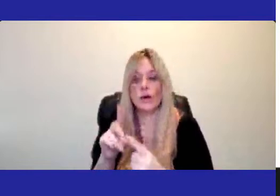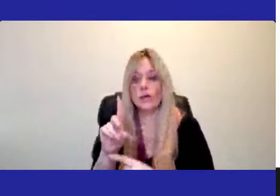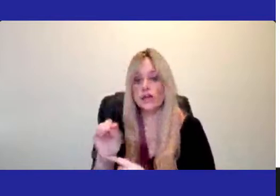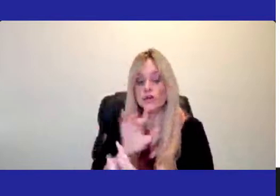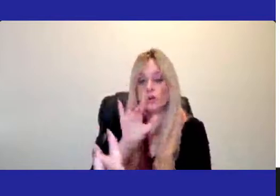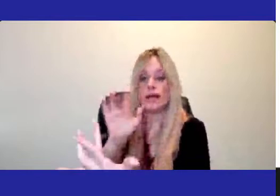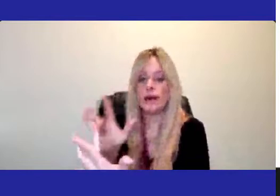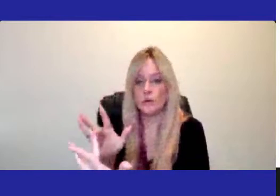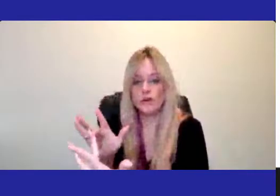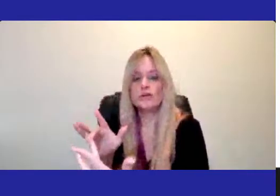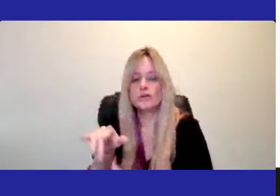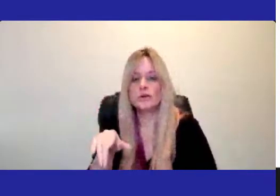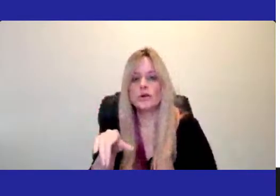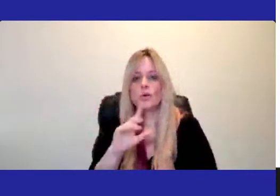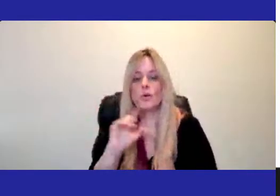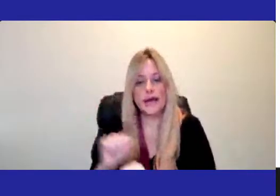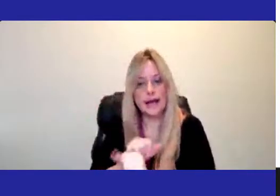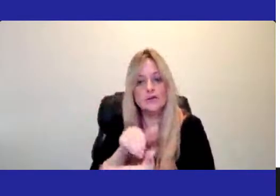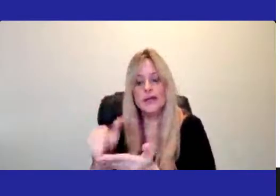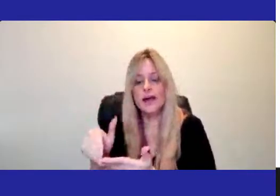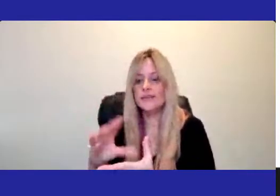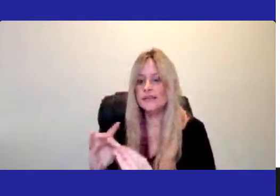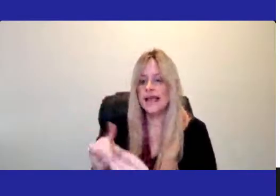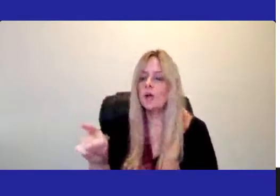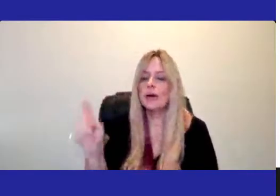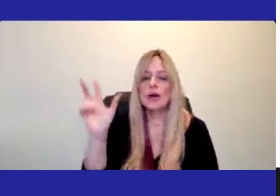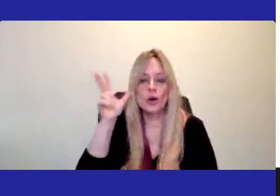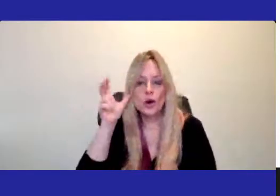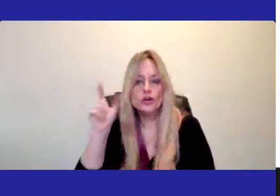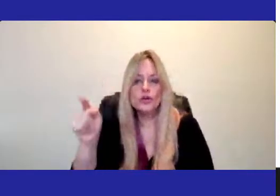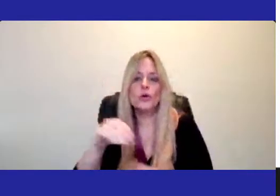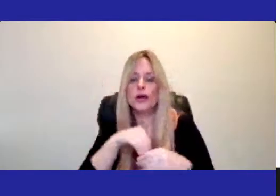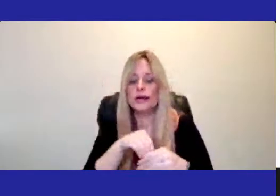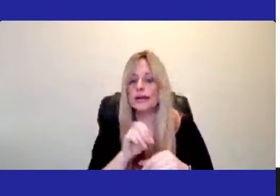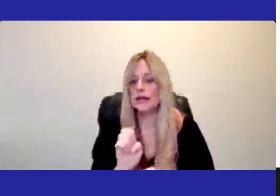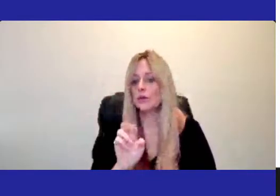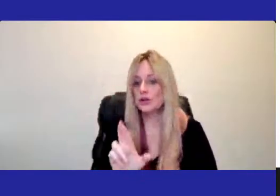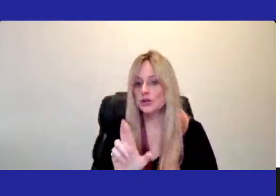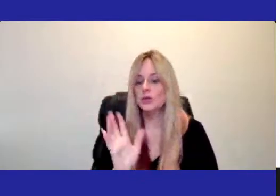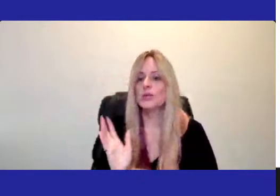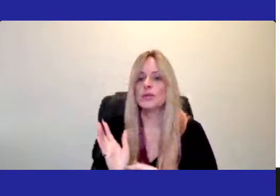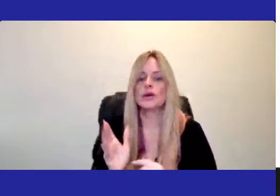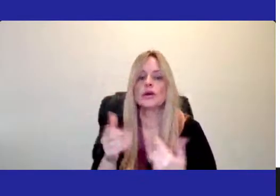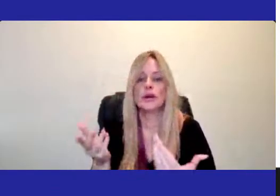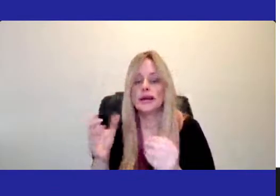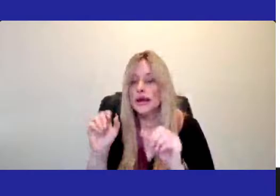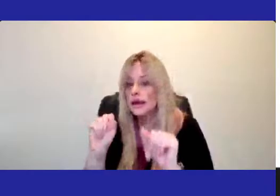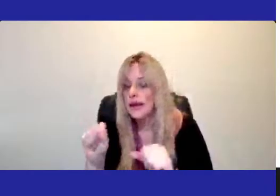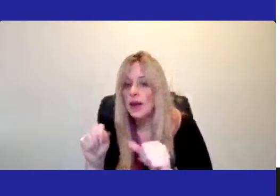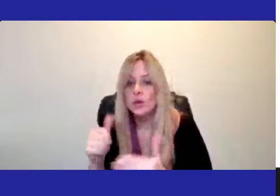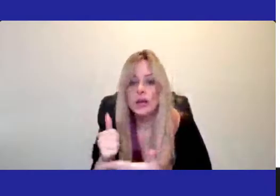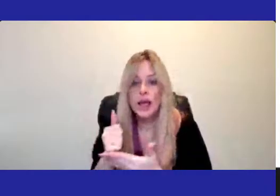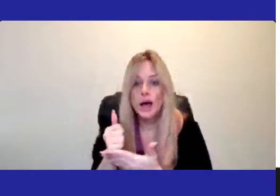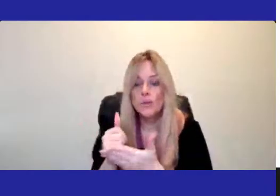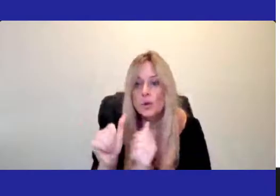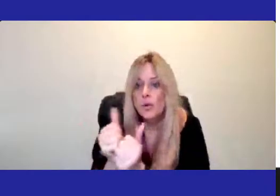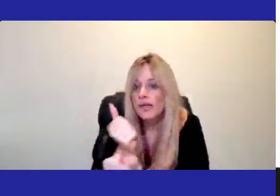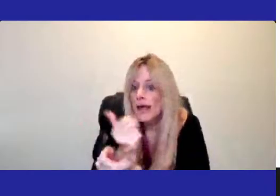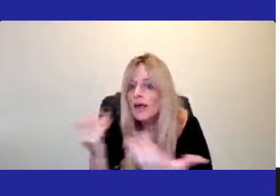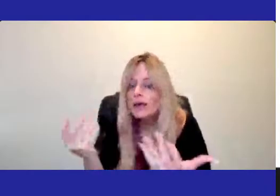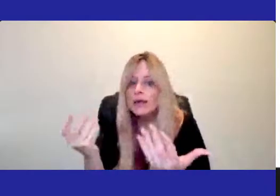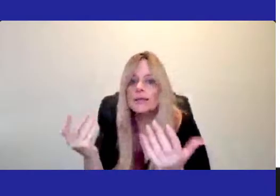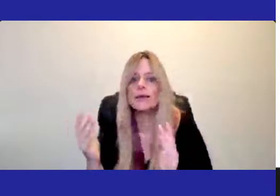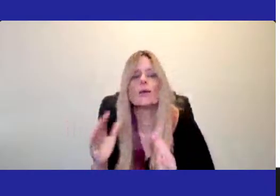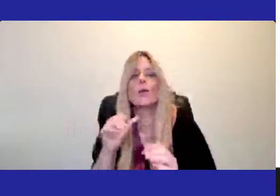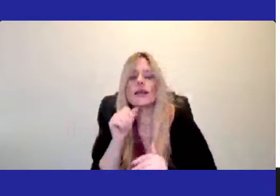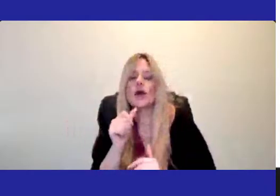we actually often say, we hear you're in the emergency room. Can we help you with anything you might need? We don't